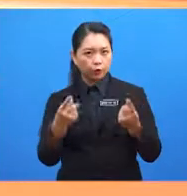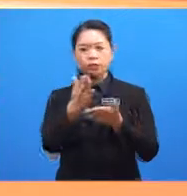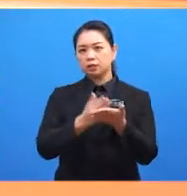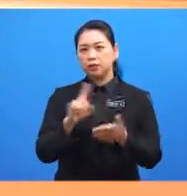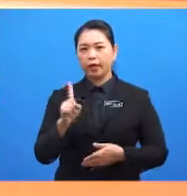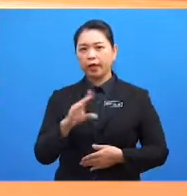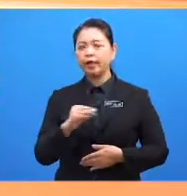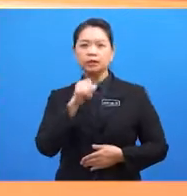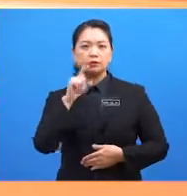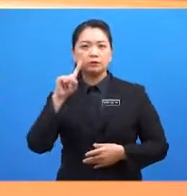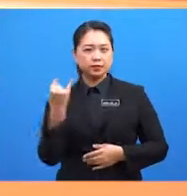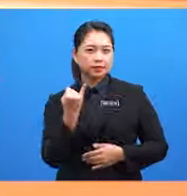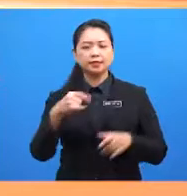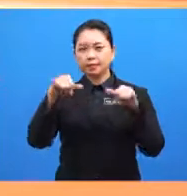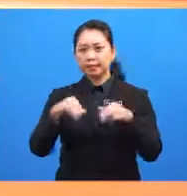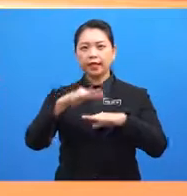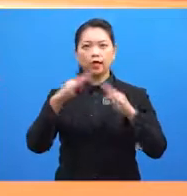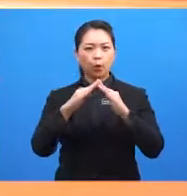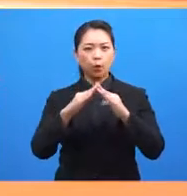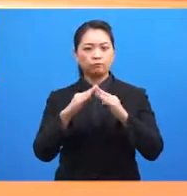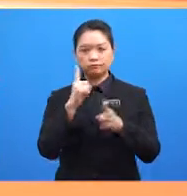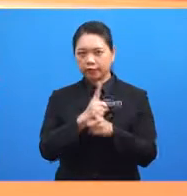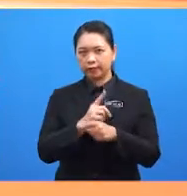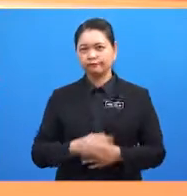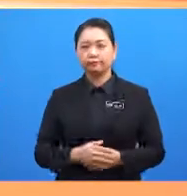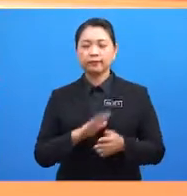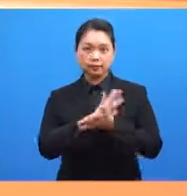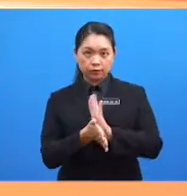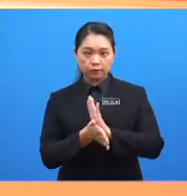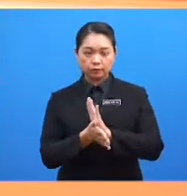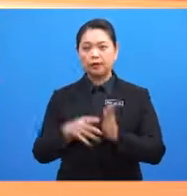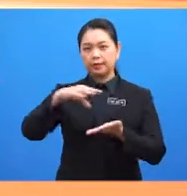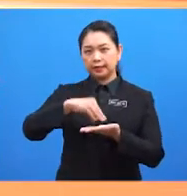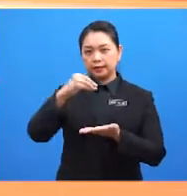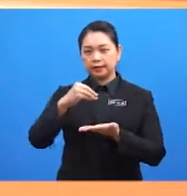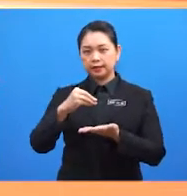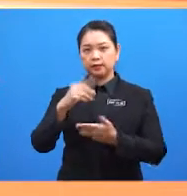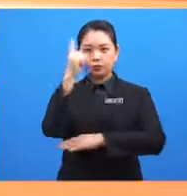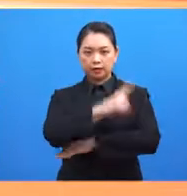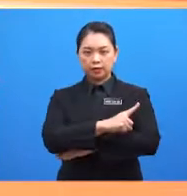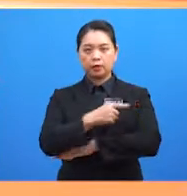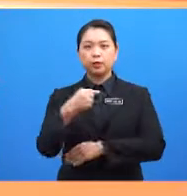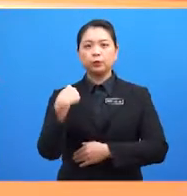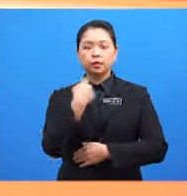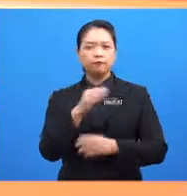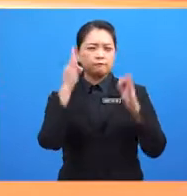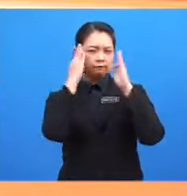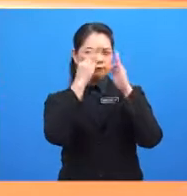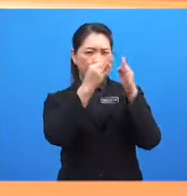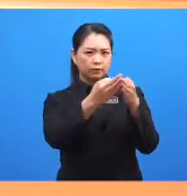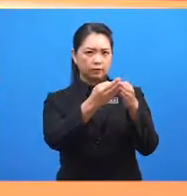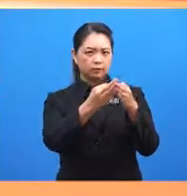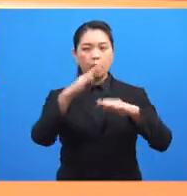and not just stay at home, right? So, in this lesson, we are going to focus on the